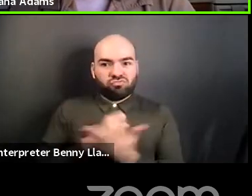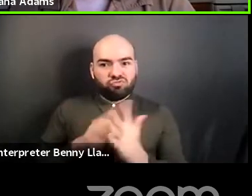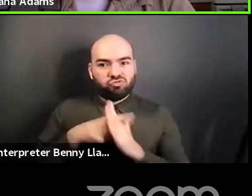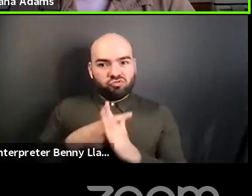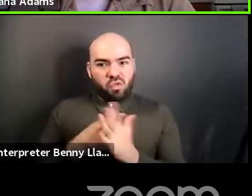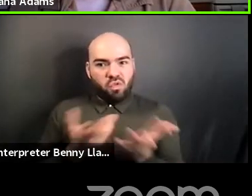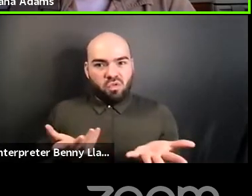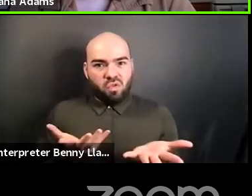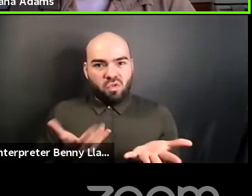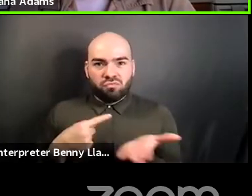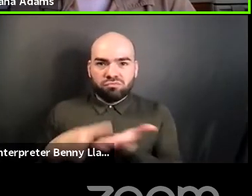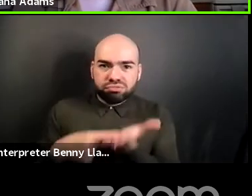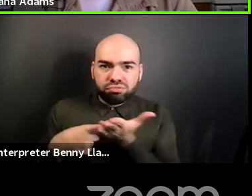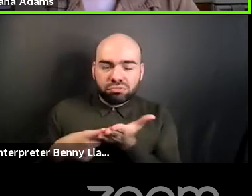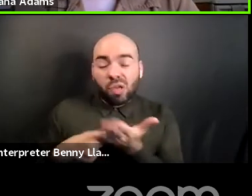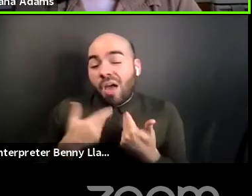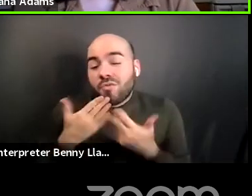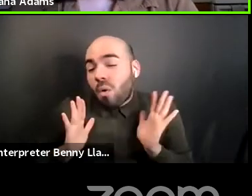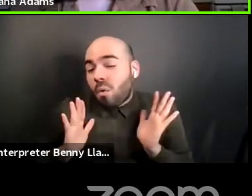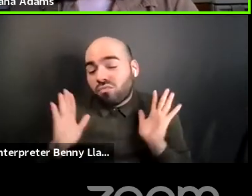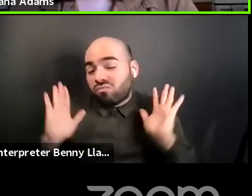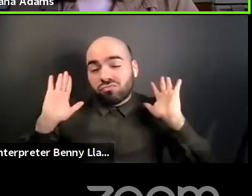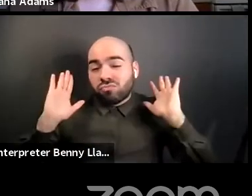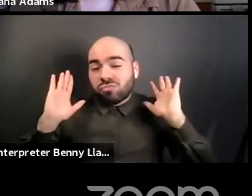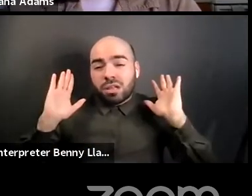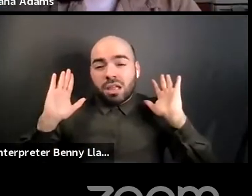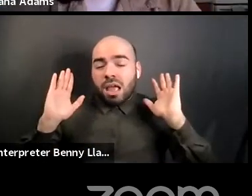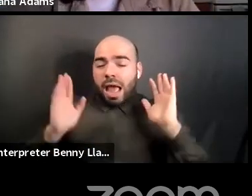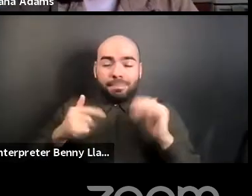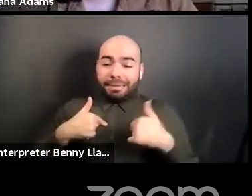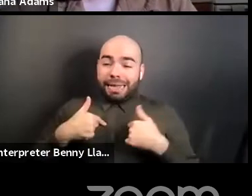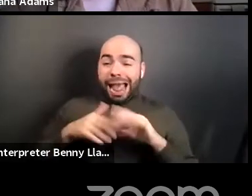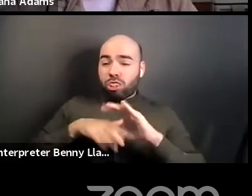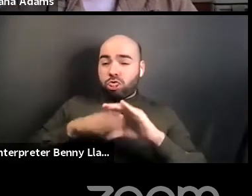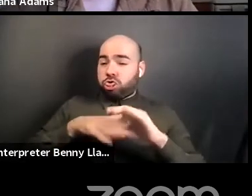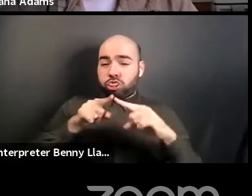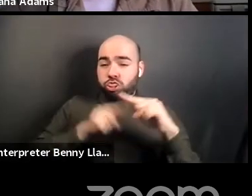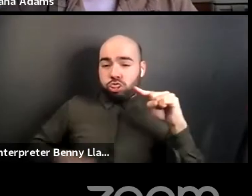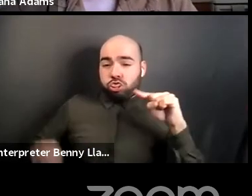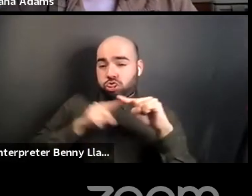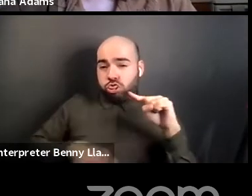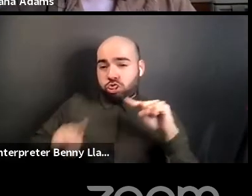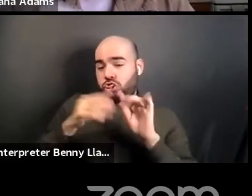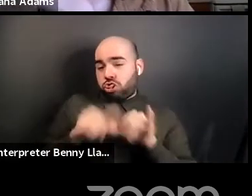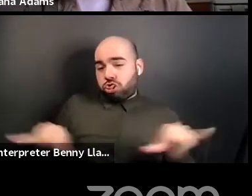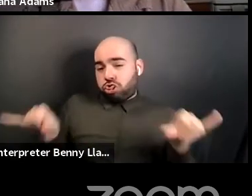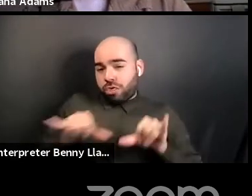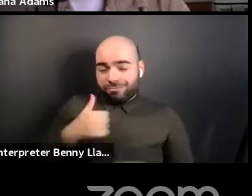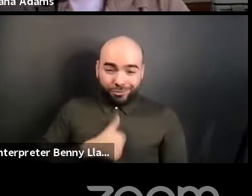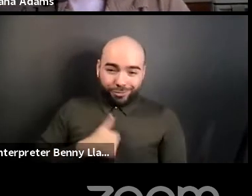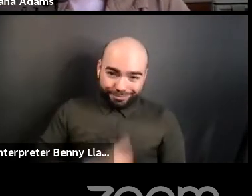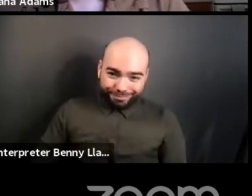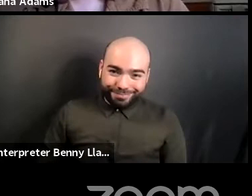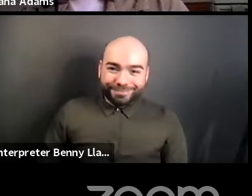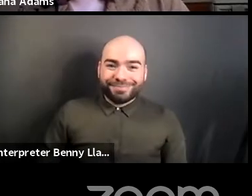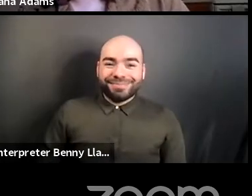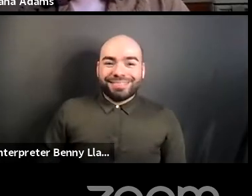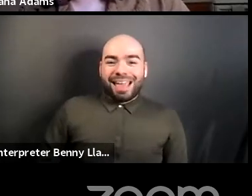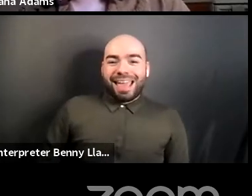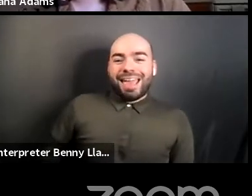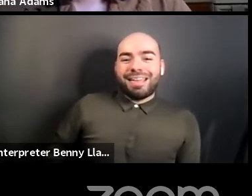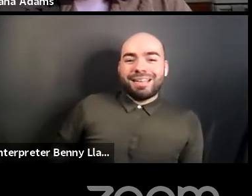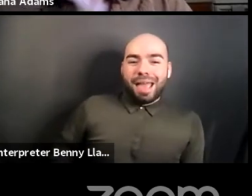so, I don't know, I'm just like, I am also running in circles here, but that's kind of. Well, I feel like that's what's necessary in these